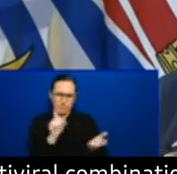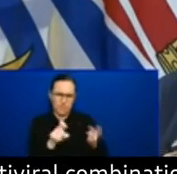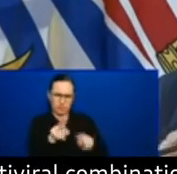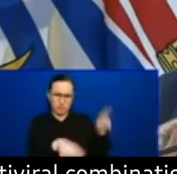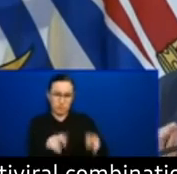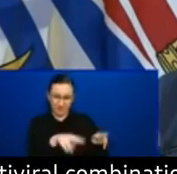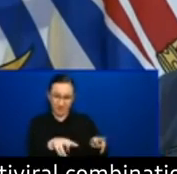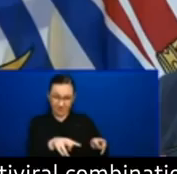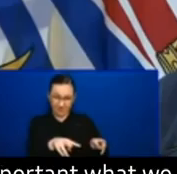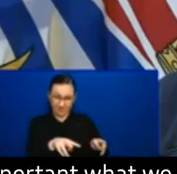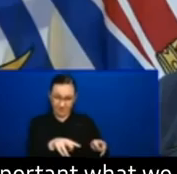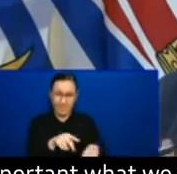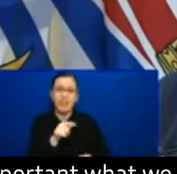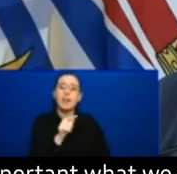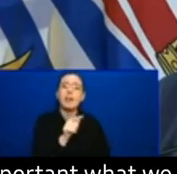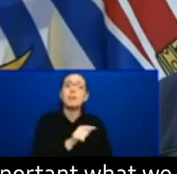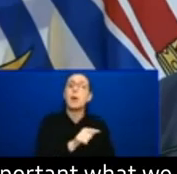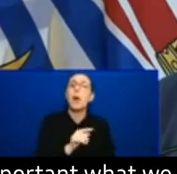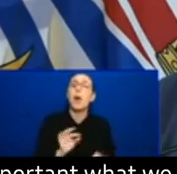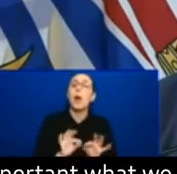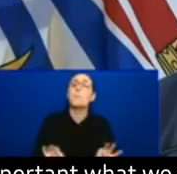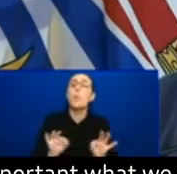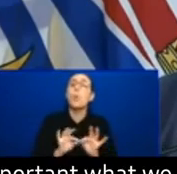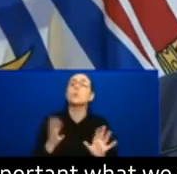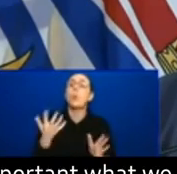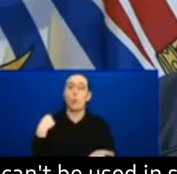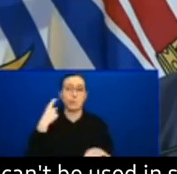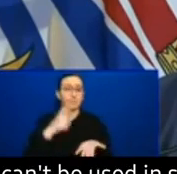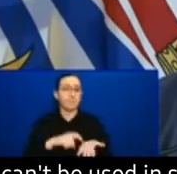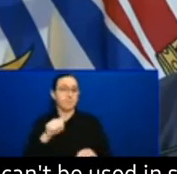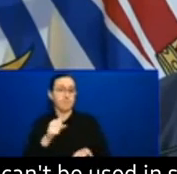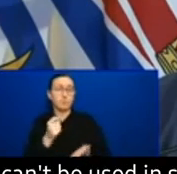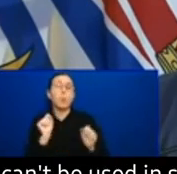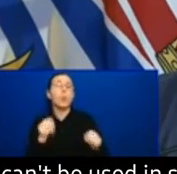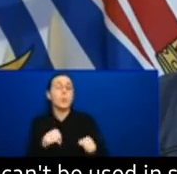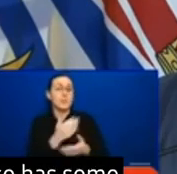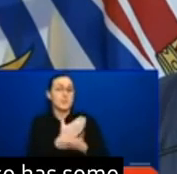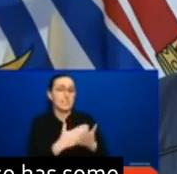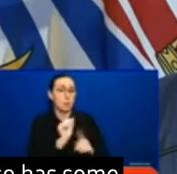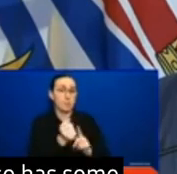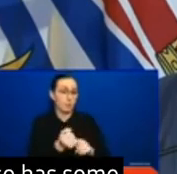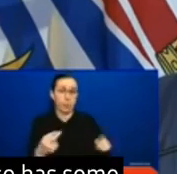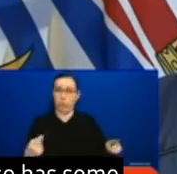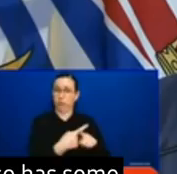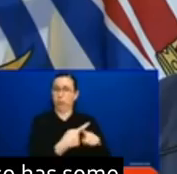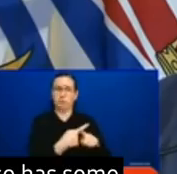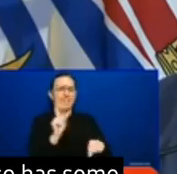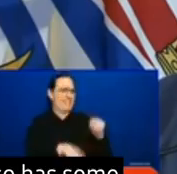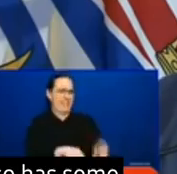what we call contraindications, so it can't be used in some cases, and it also has some very important